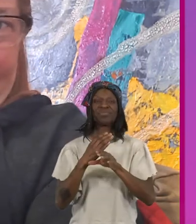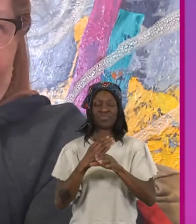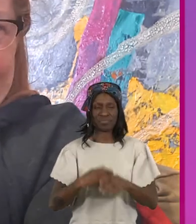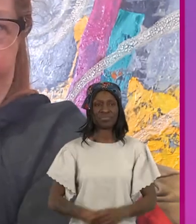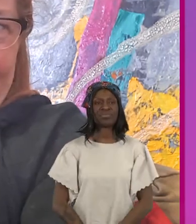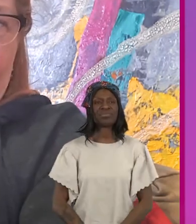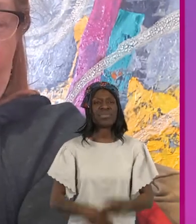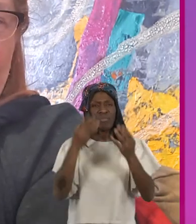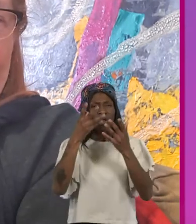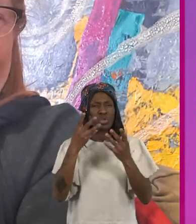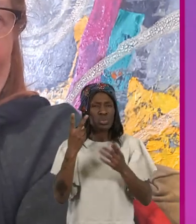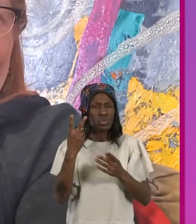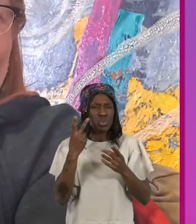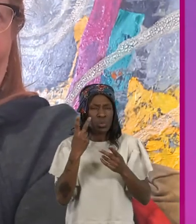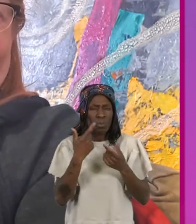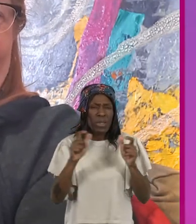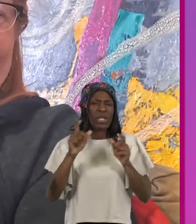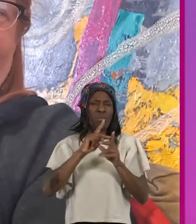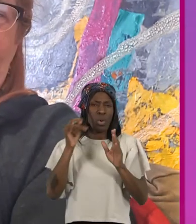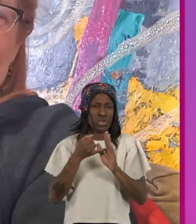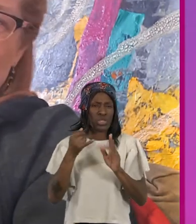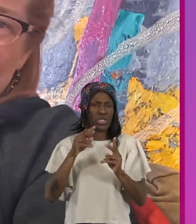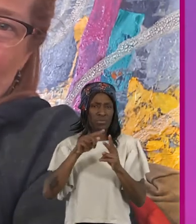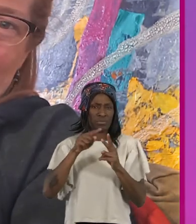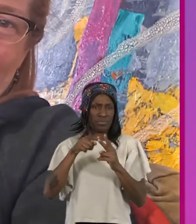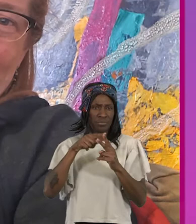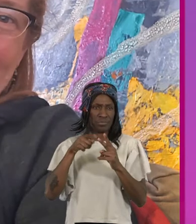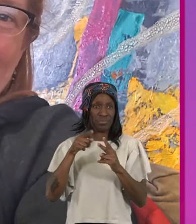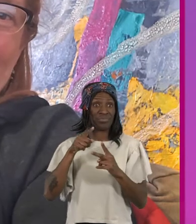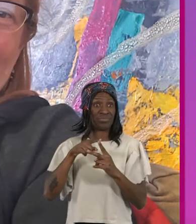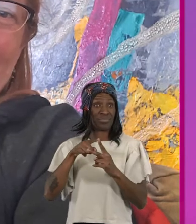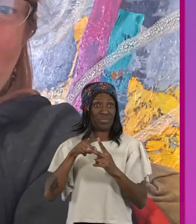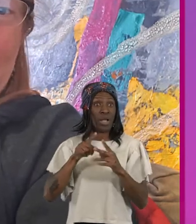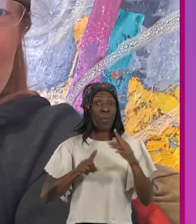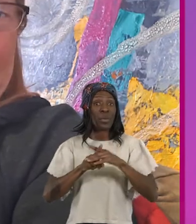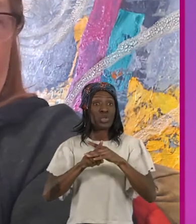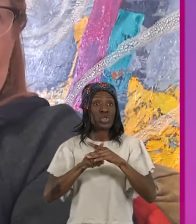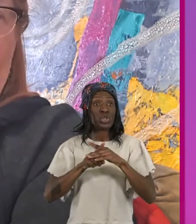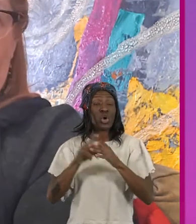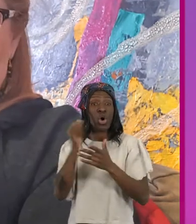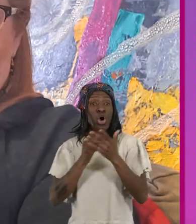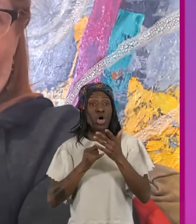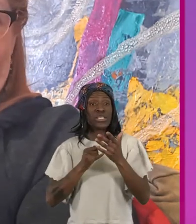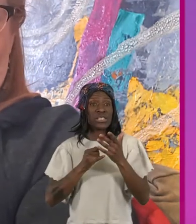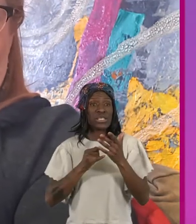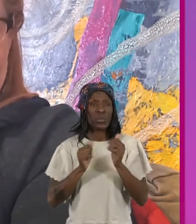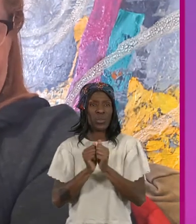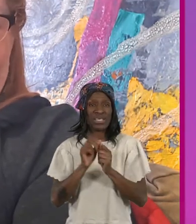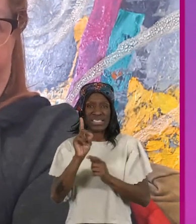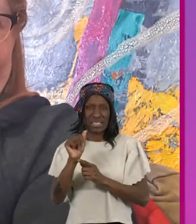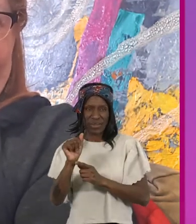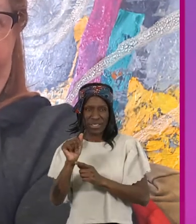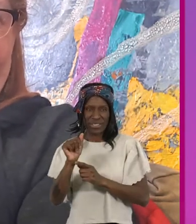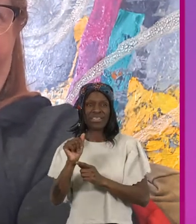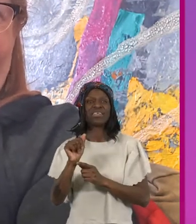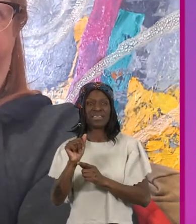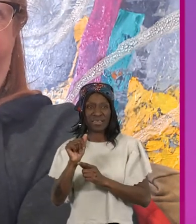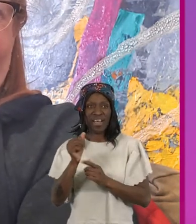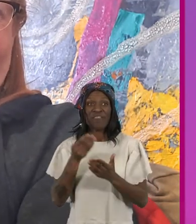you about a couple of our major projects. The first one is our Emerging Choreographers with